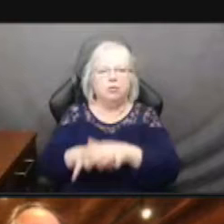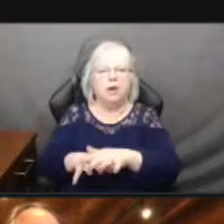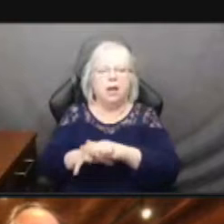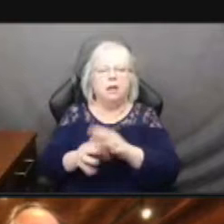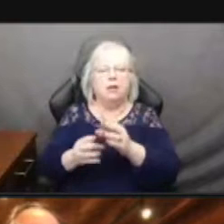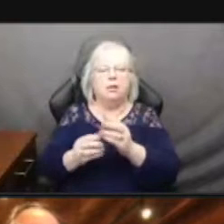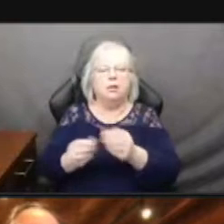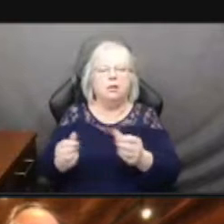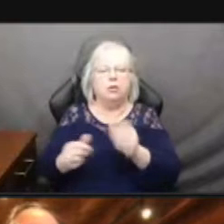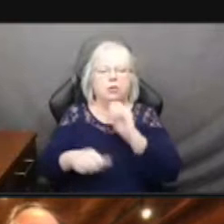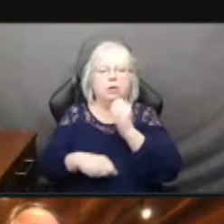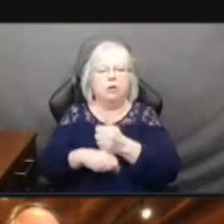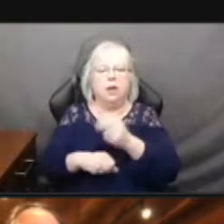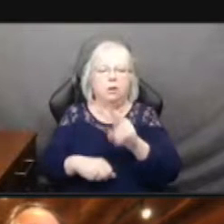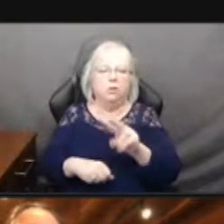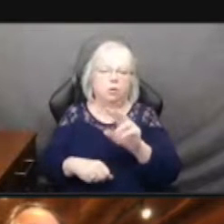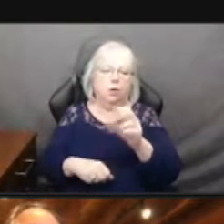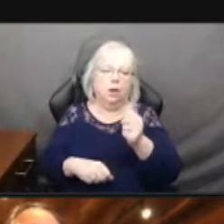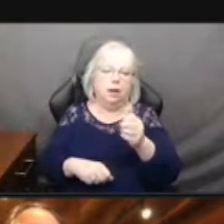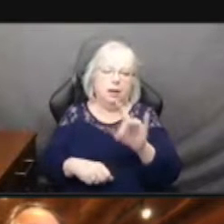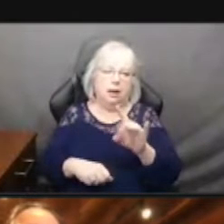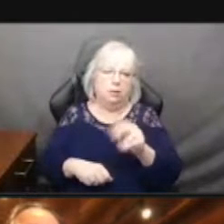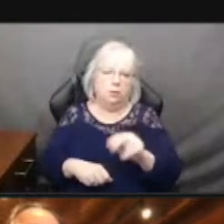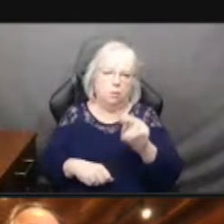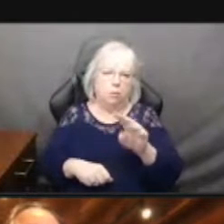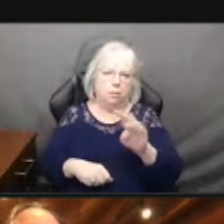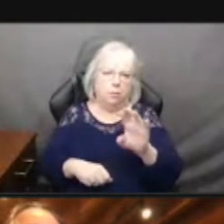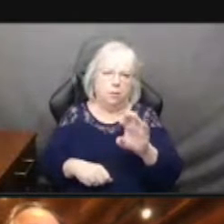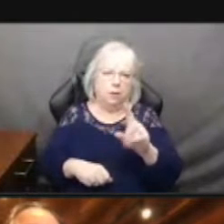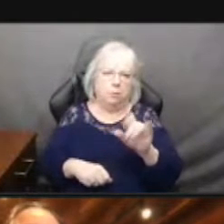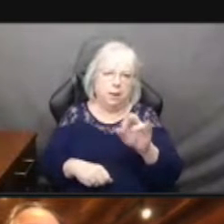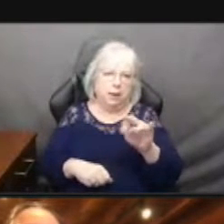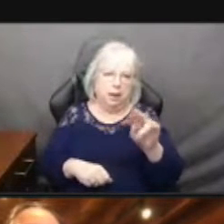at 218 North McKinley Street, second reading.